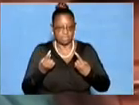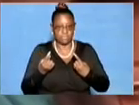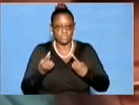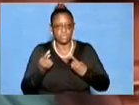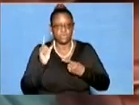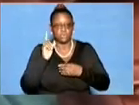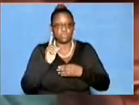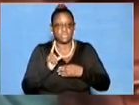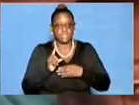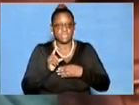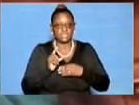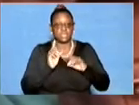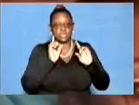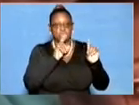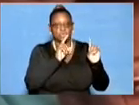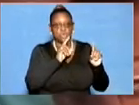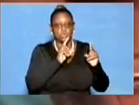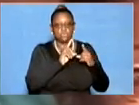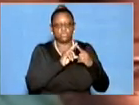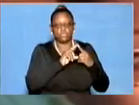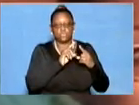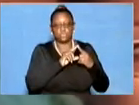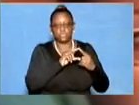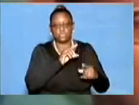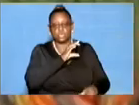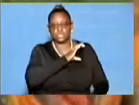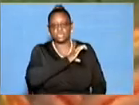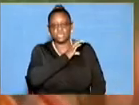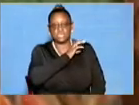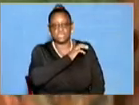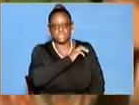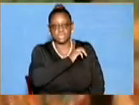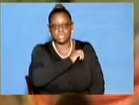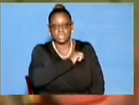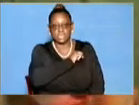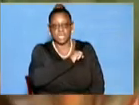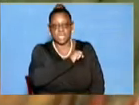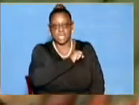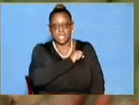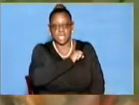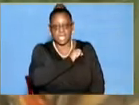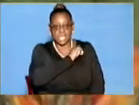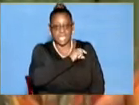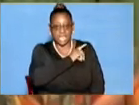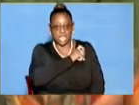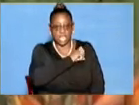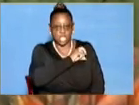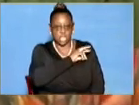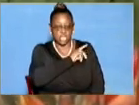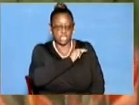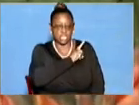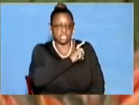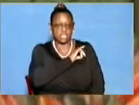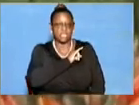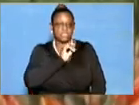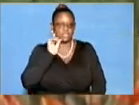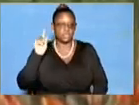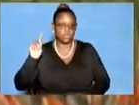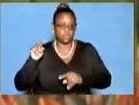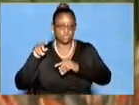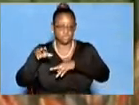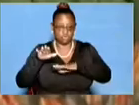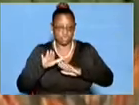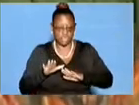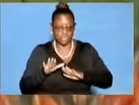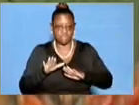ceremony at the graveside of choir founder and longtime director, cultural icon, the late Cleophas Adderley. The week of activities climax